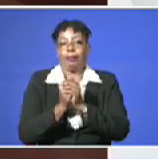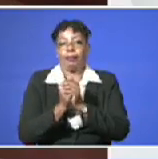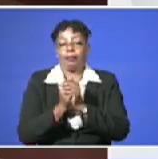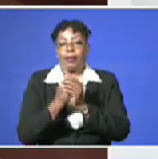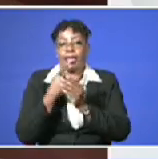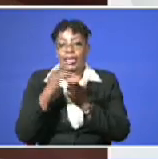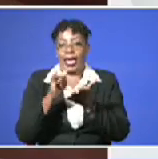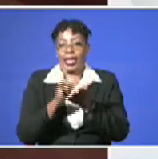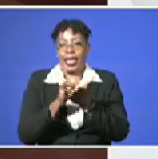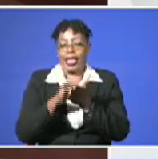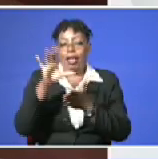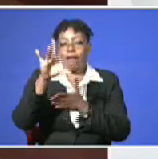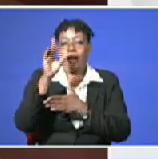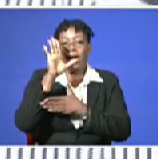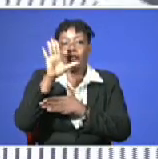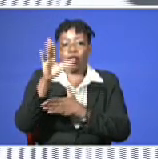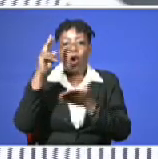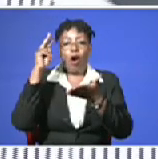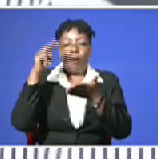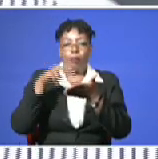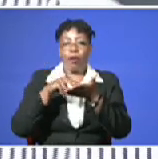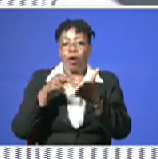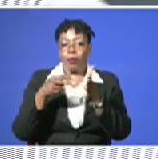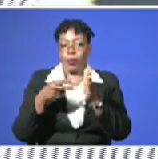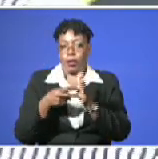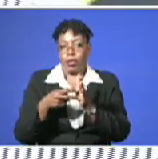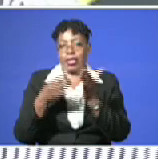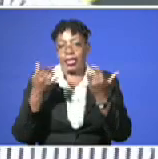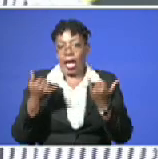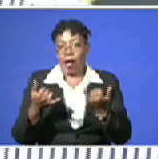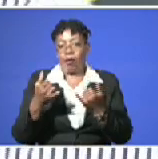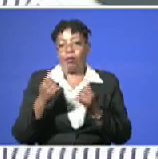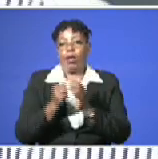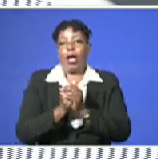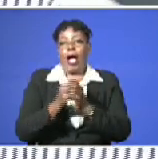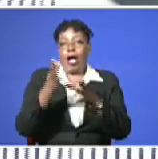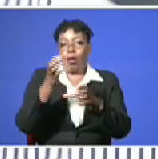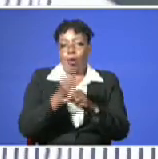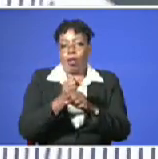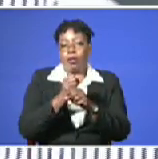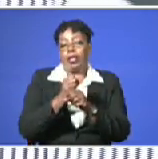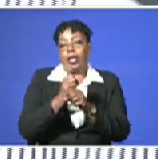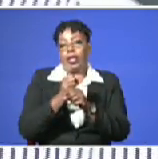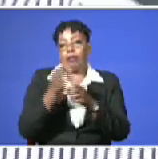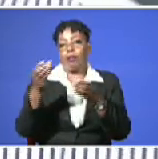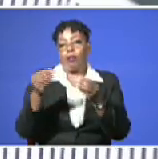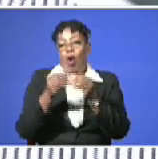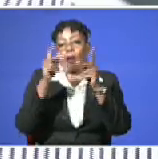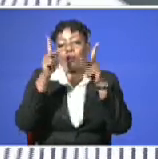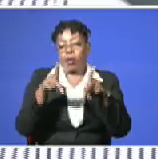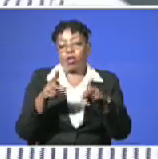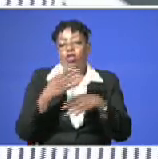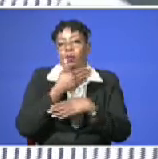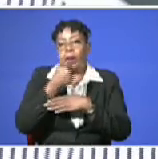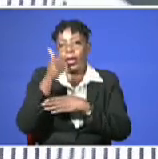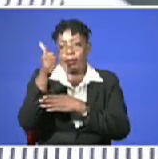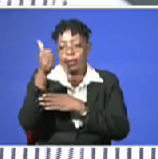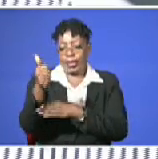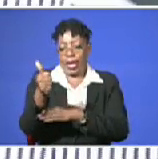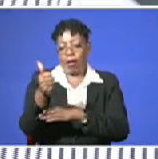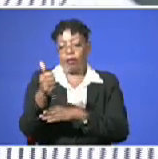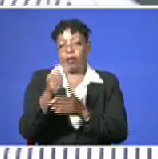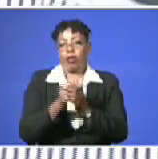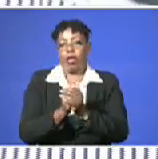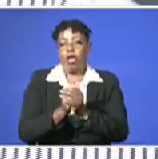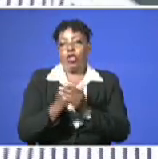find your purpose, and keep pushing. My focus now is getting more persons to upgrade themselves, to be able to build people's